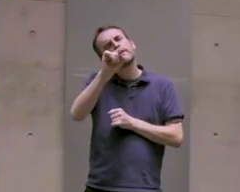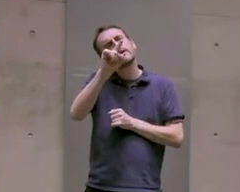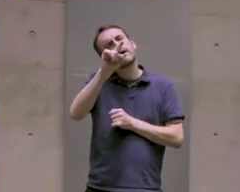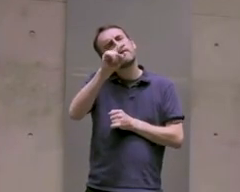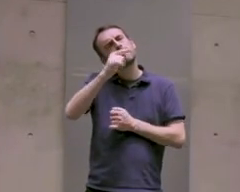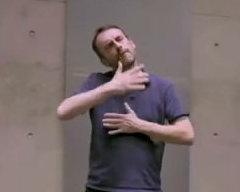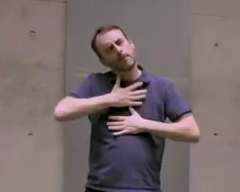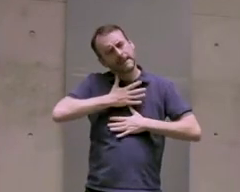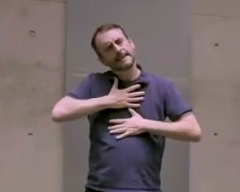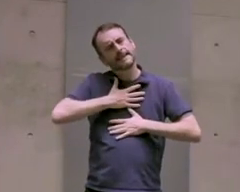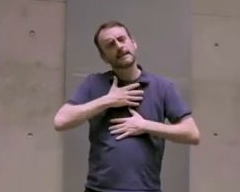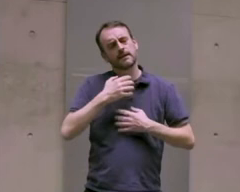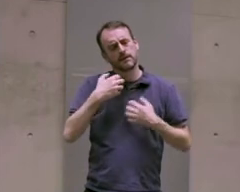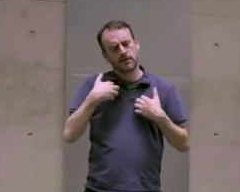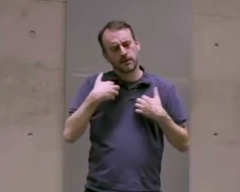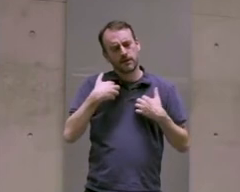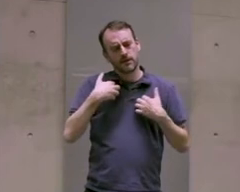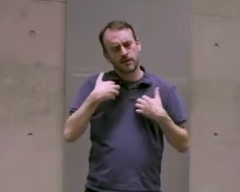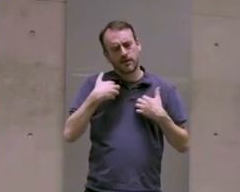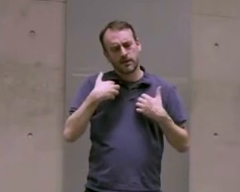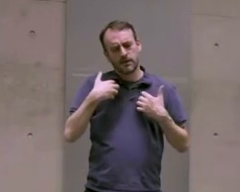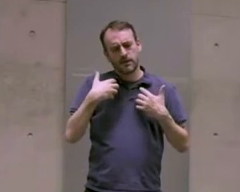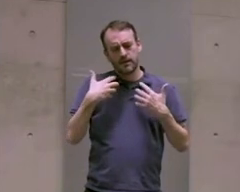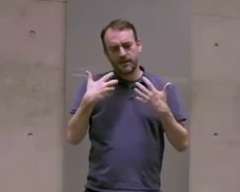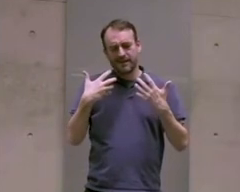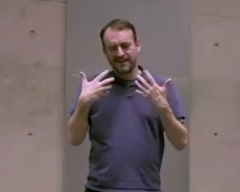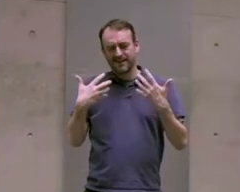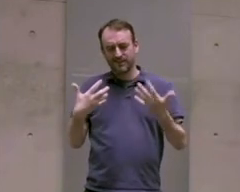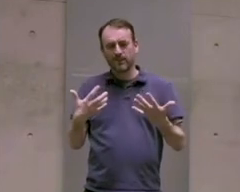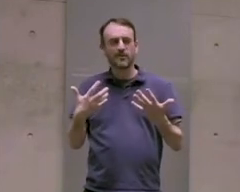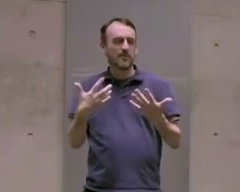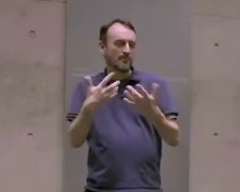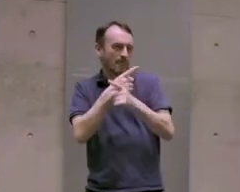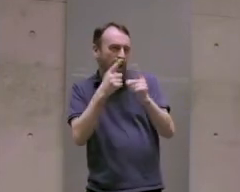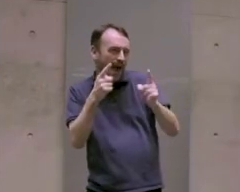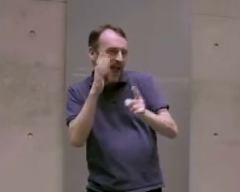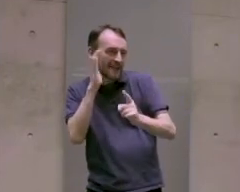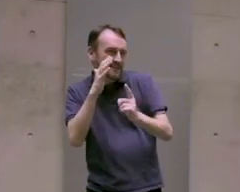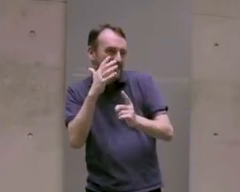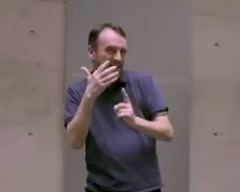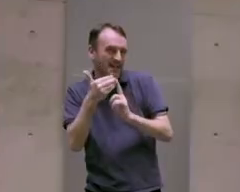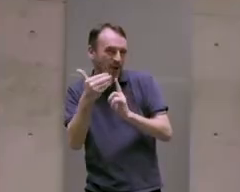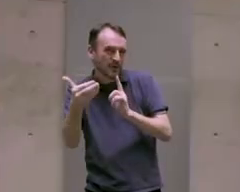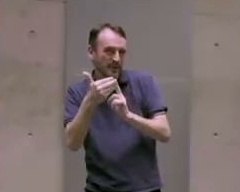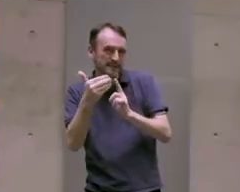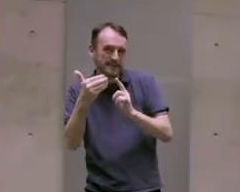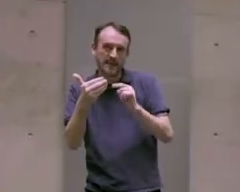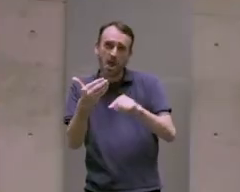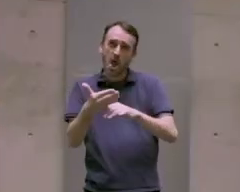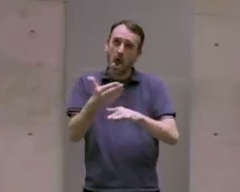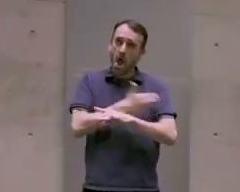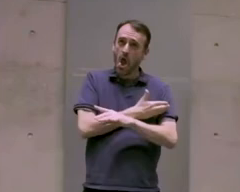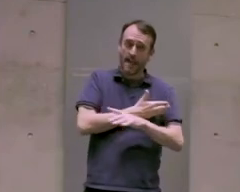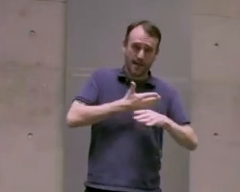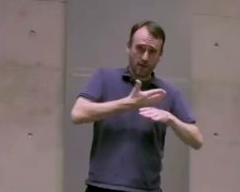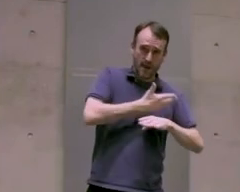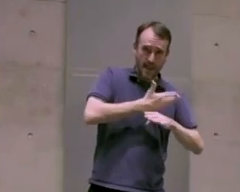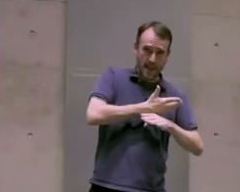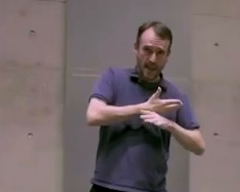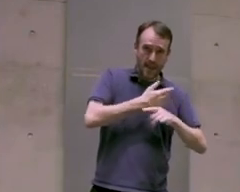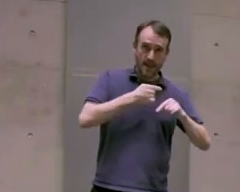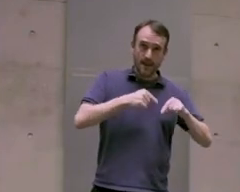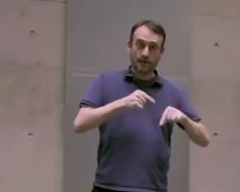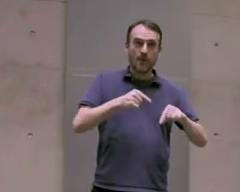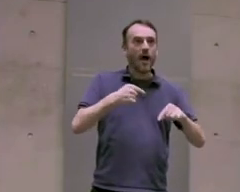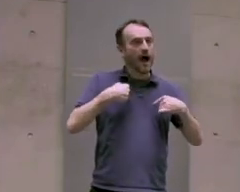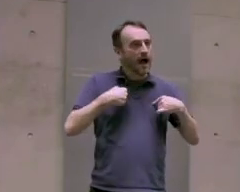me, this is the problem when like you accidentally get successful with an early game in your career. I've been kind of learning in public